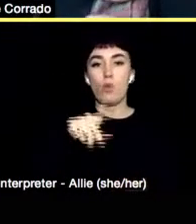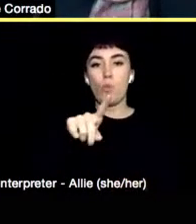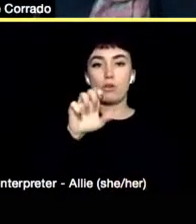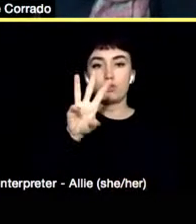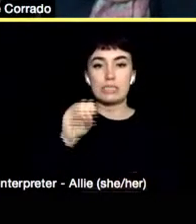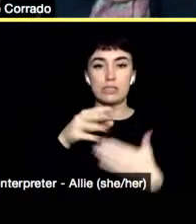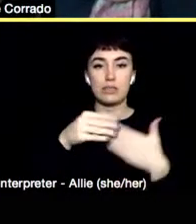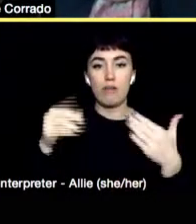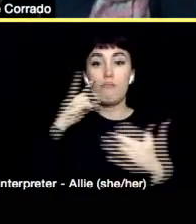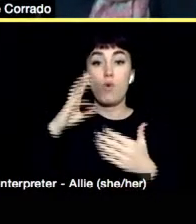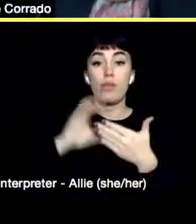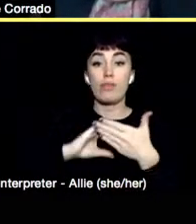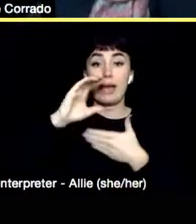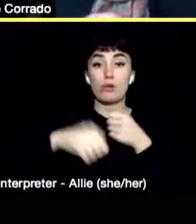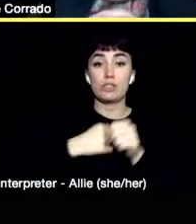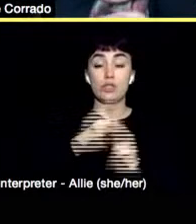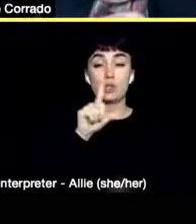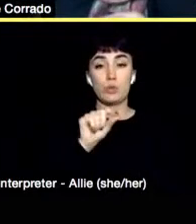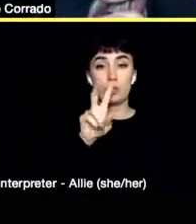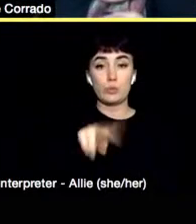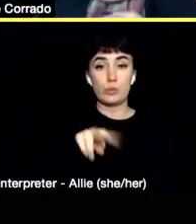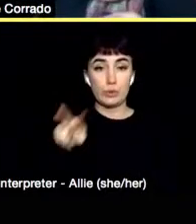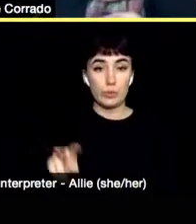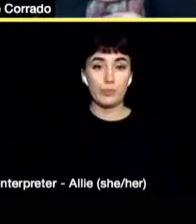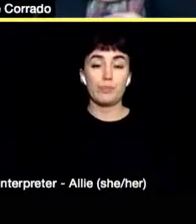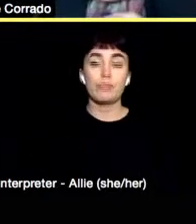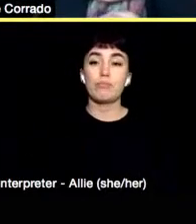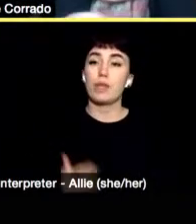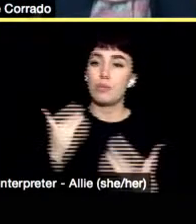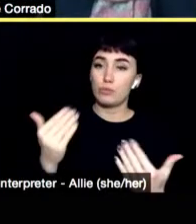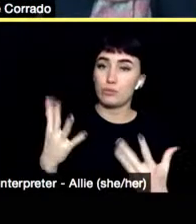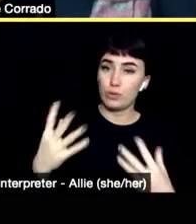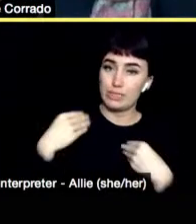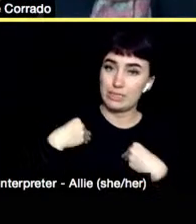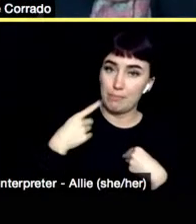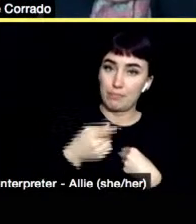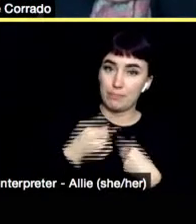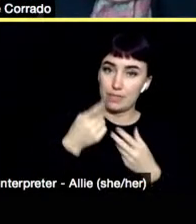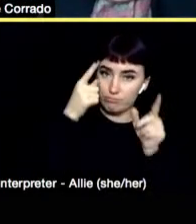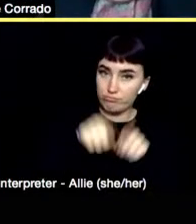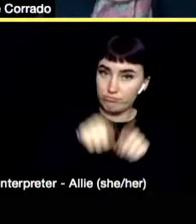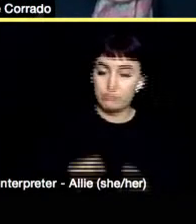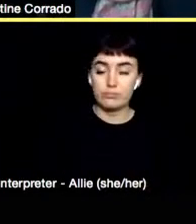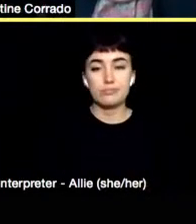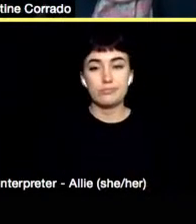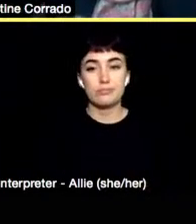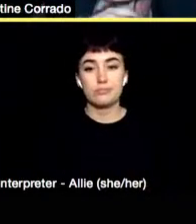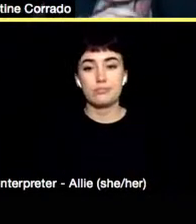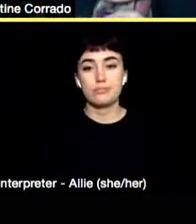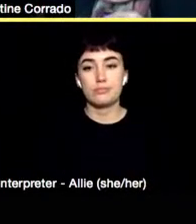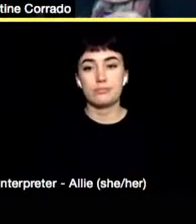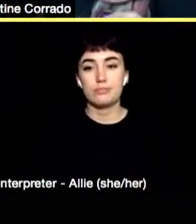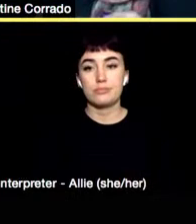$56,160 for calendar year 2022. I move that we adopt the resolution before us.